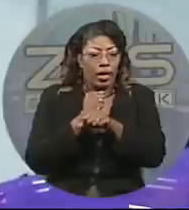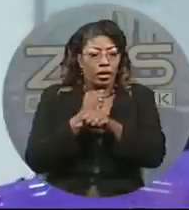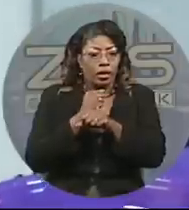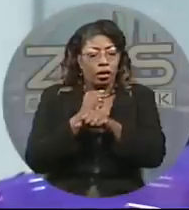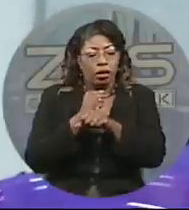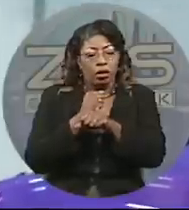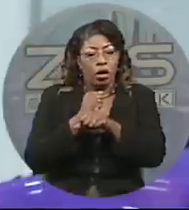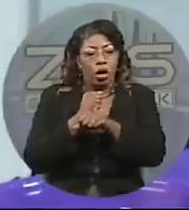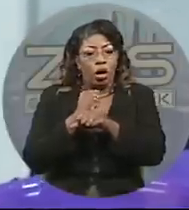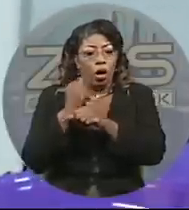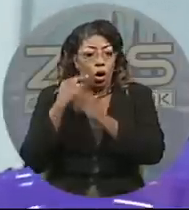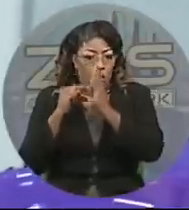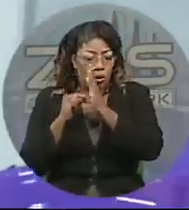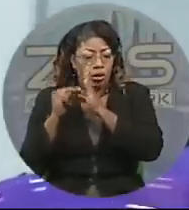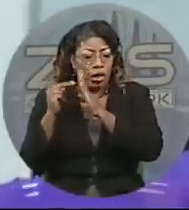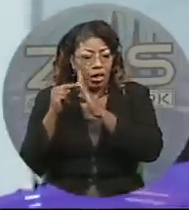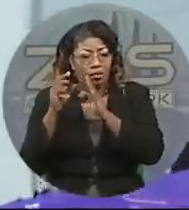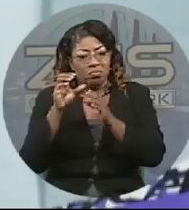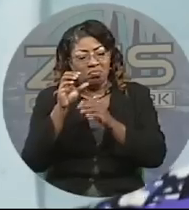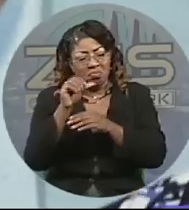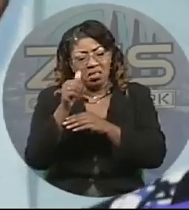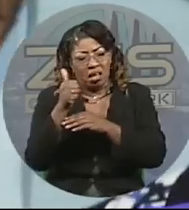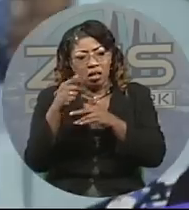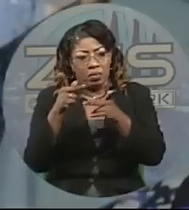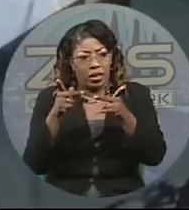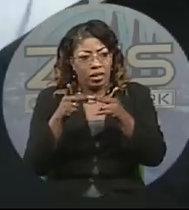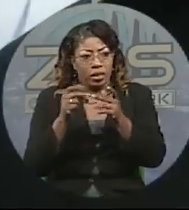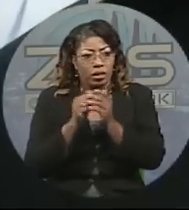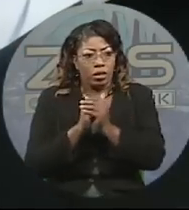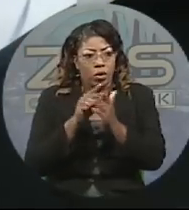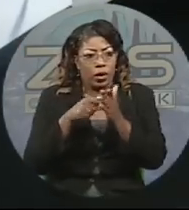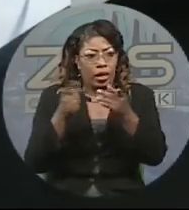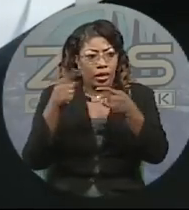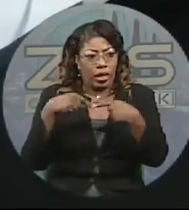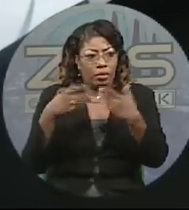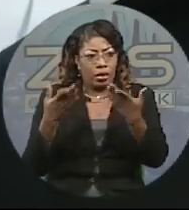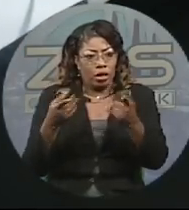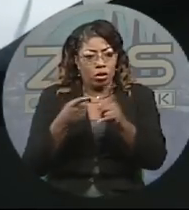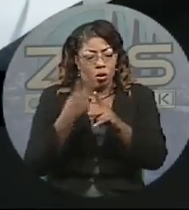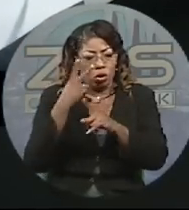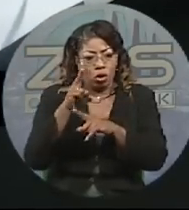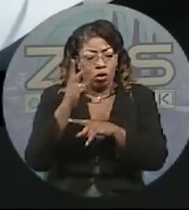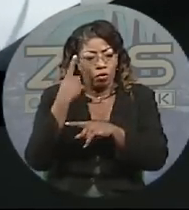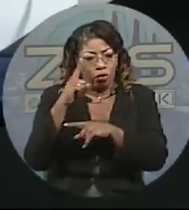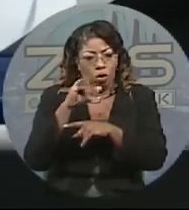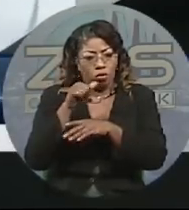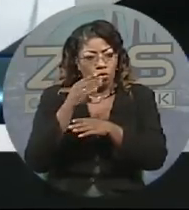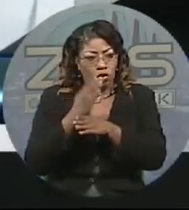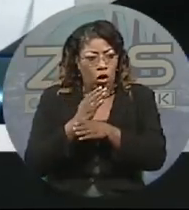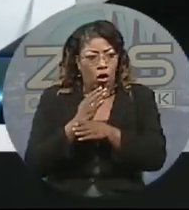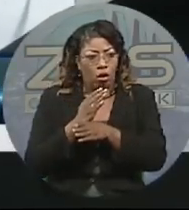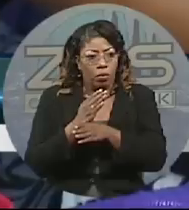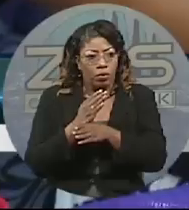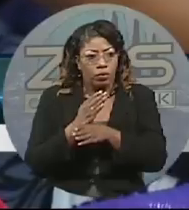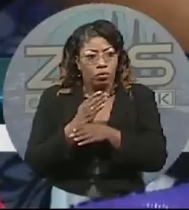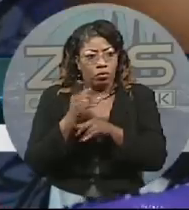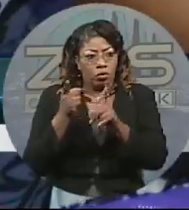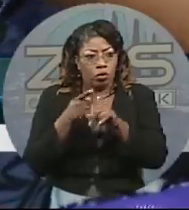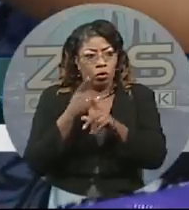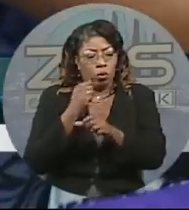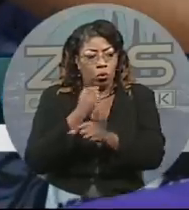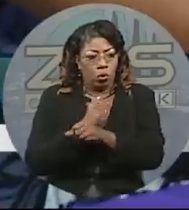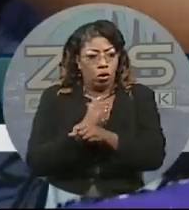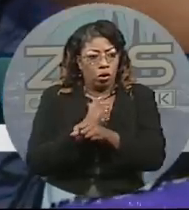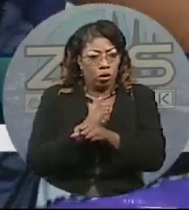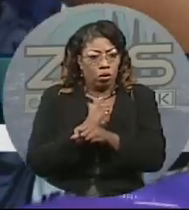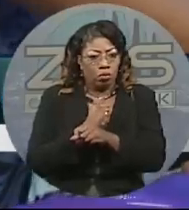among many other places. Well, I came here to look for a little job. To wake,